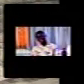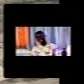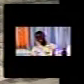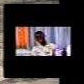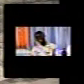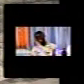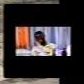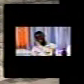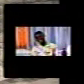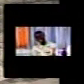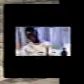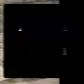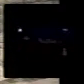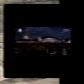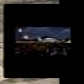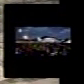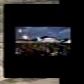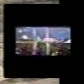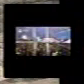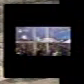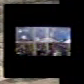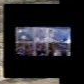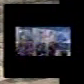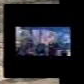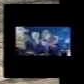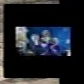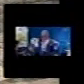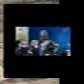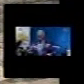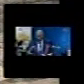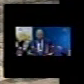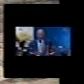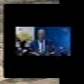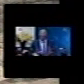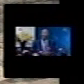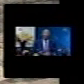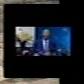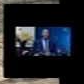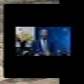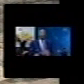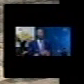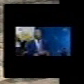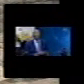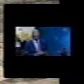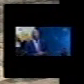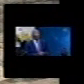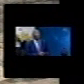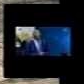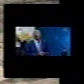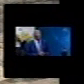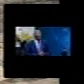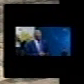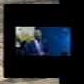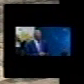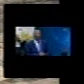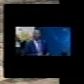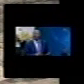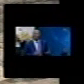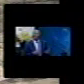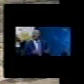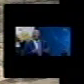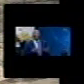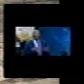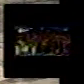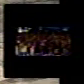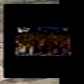the name of Jesus Christ. Please, I'd like us to pray. I want us to pray. And it's good